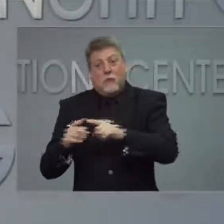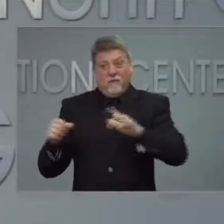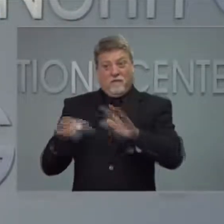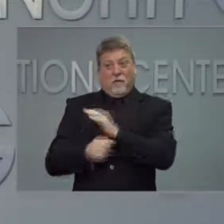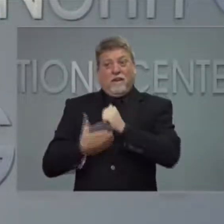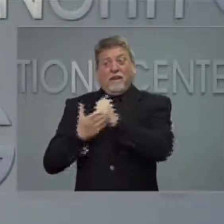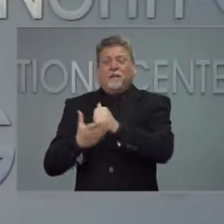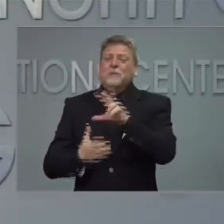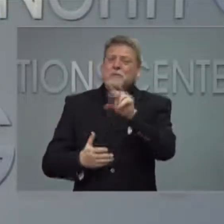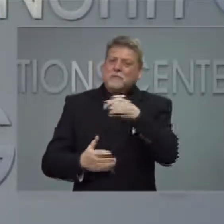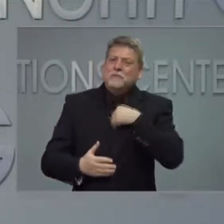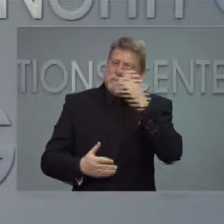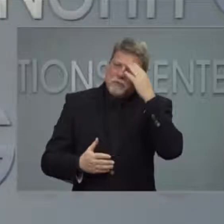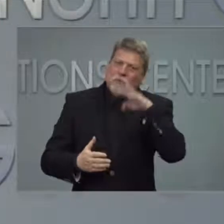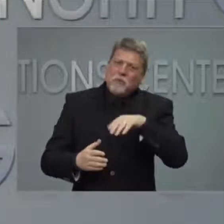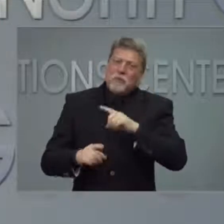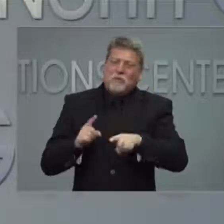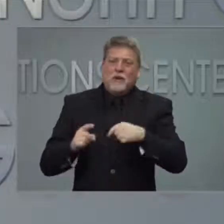Next question, please.